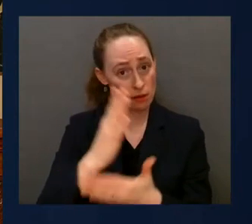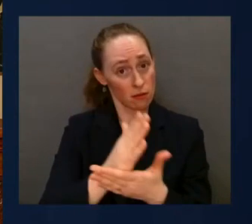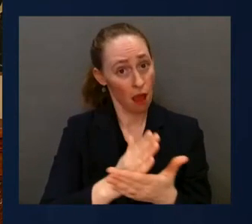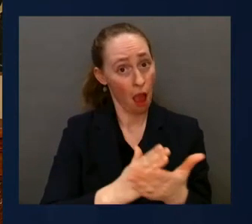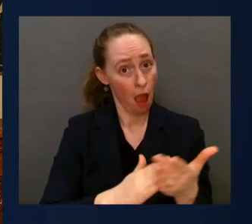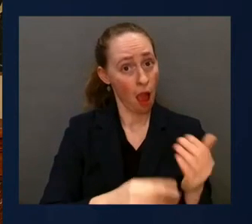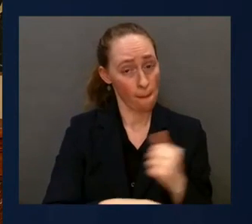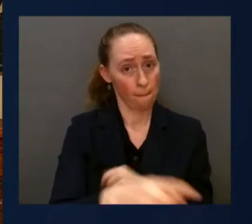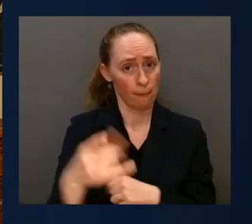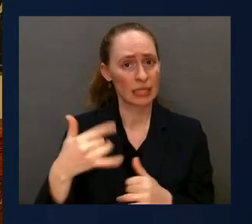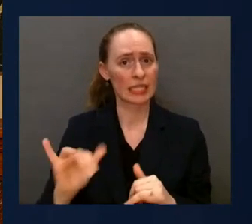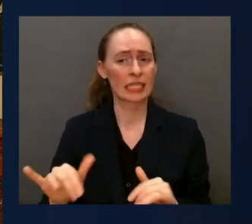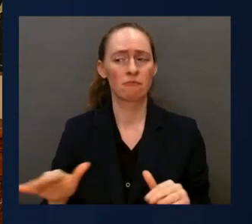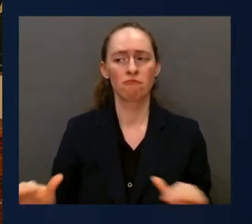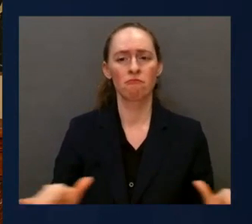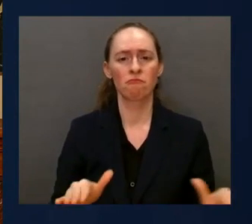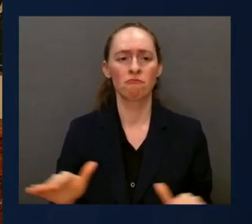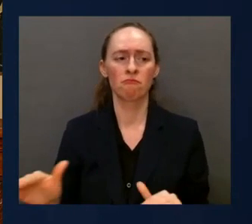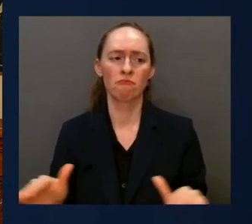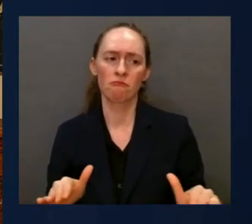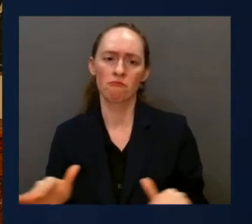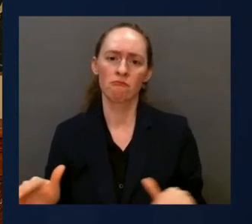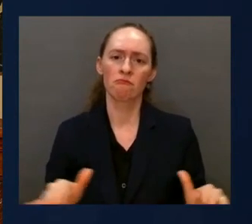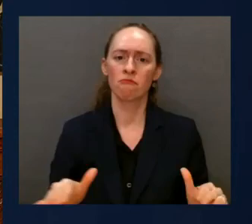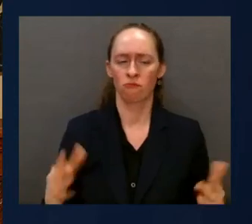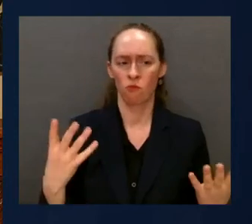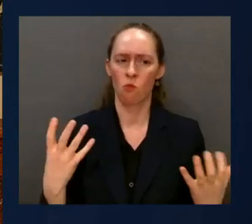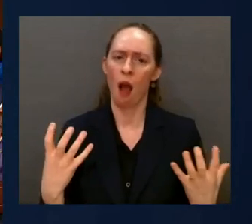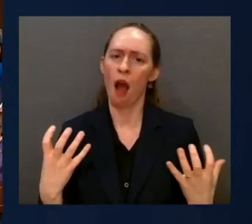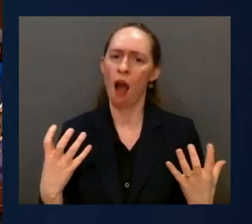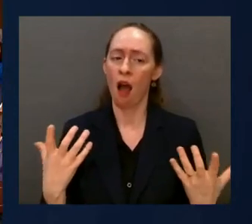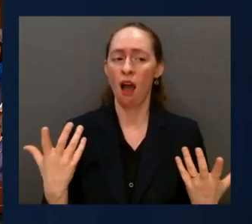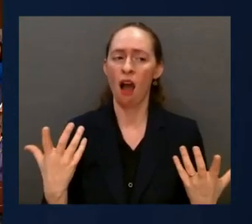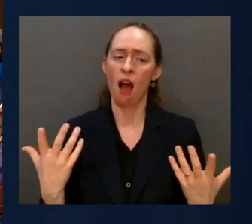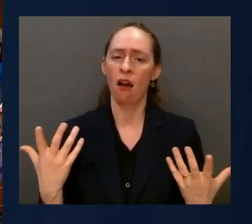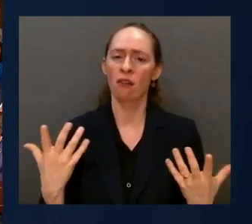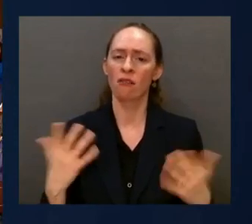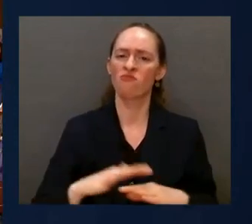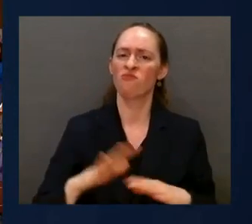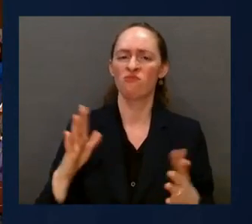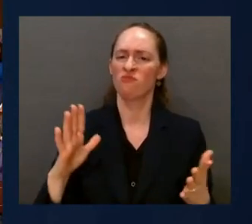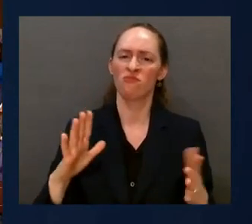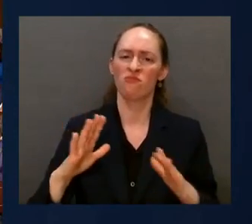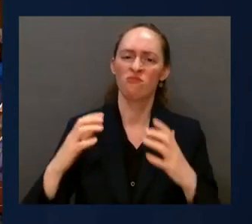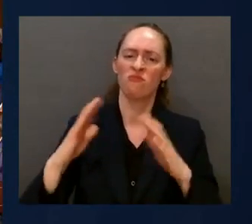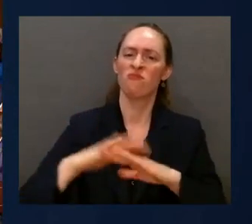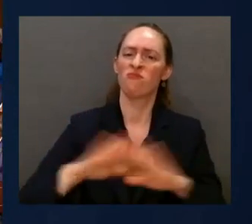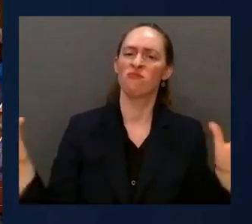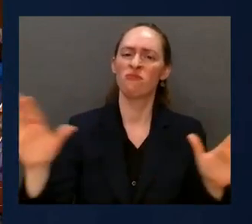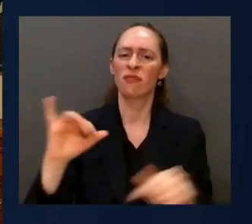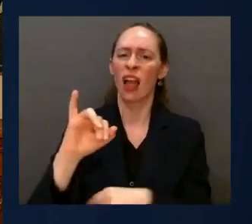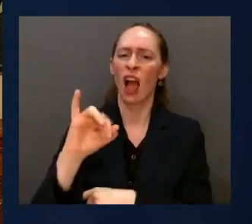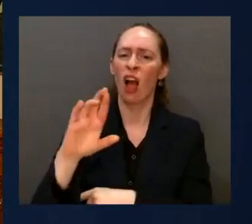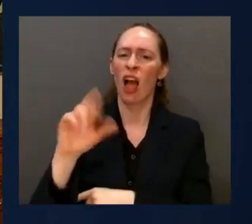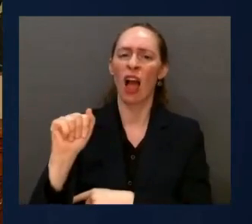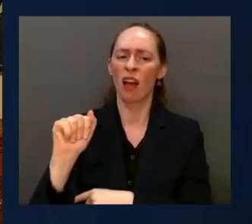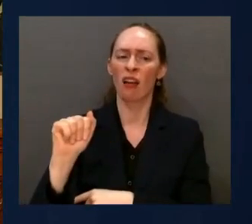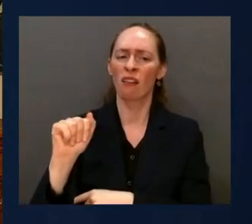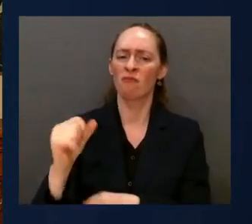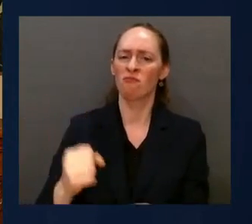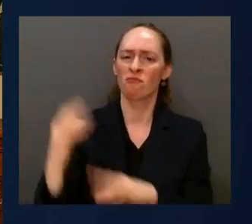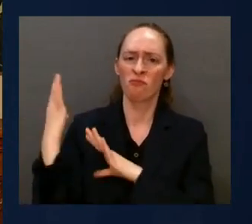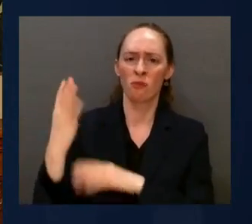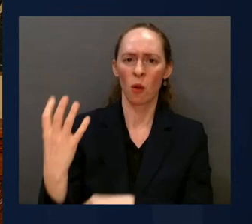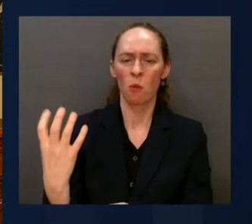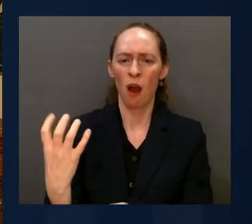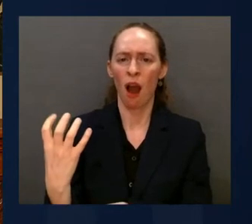coach, that's okay, that's fair. As my football coach used to say, lots of luck in your senior